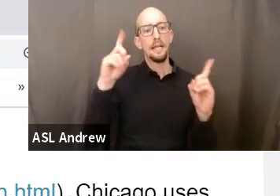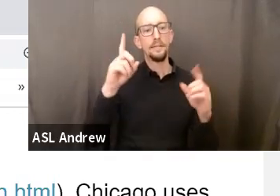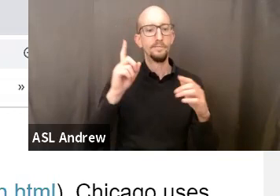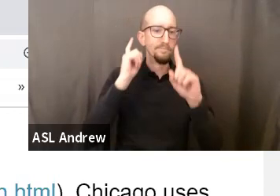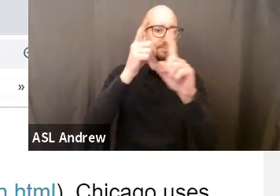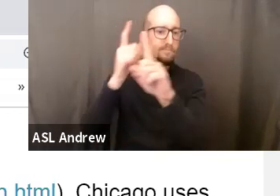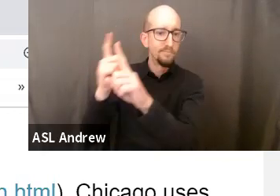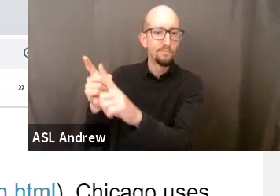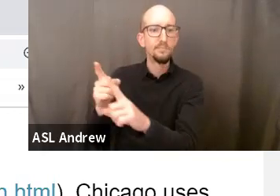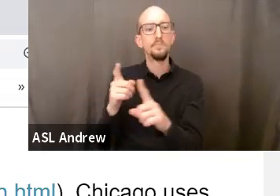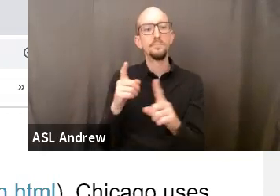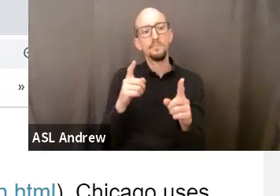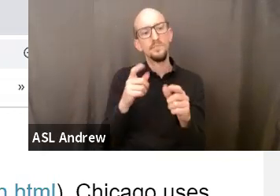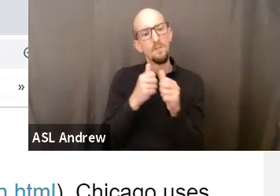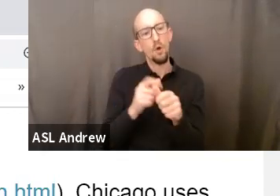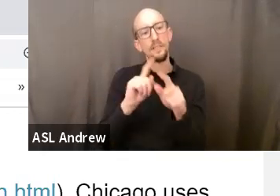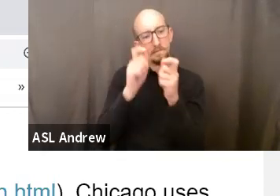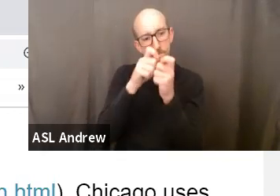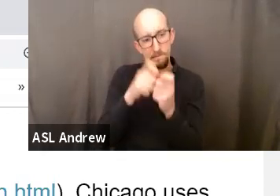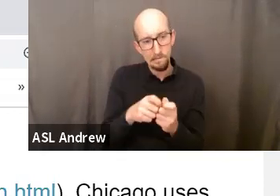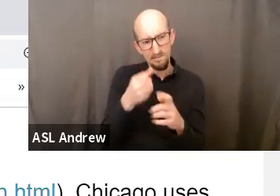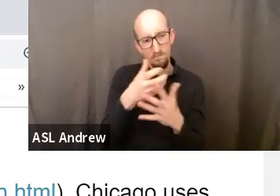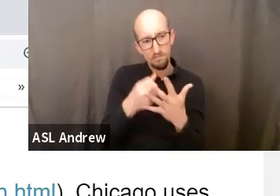Within the census tract? Yeah, so they take,